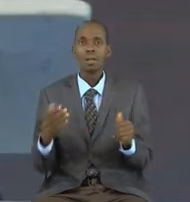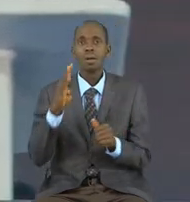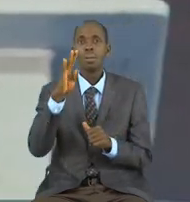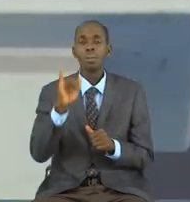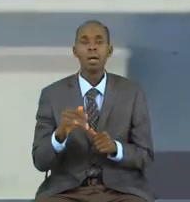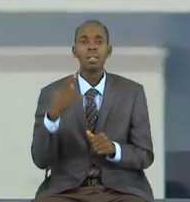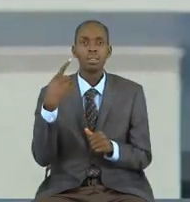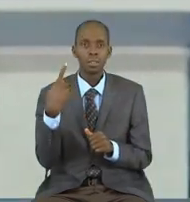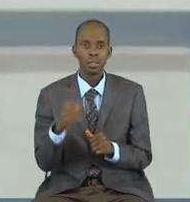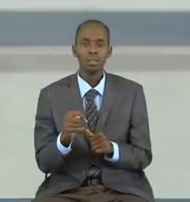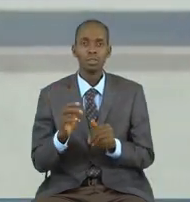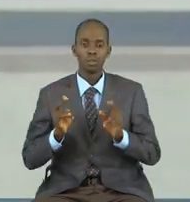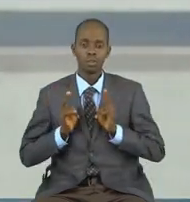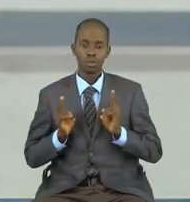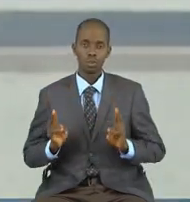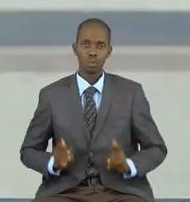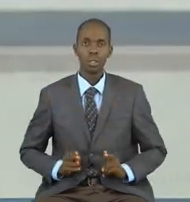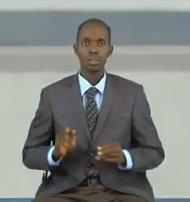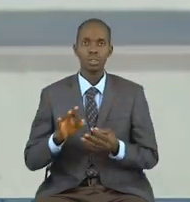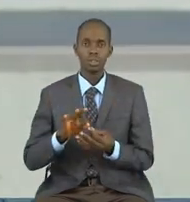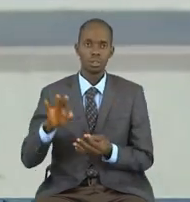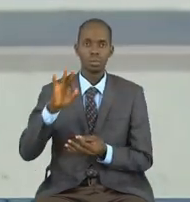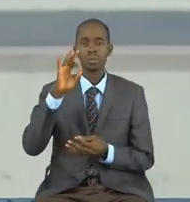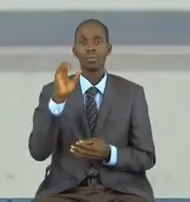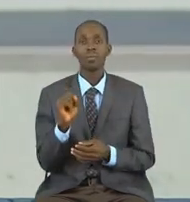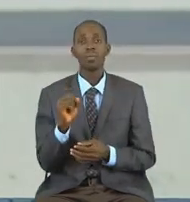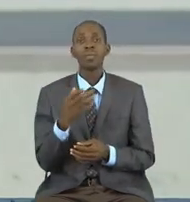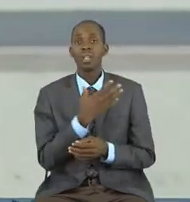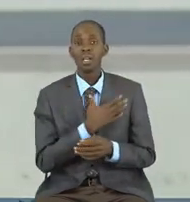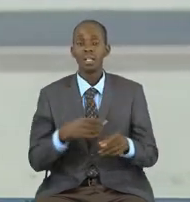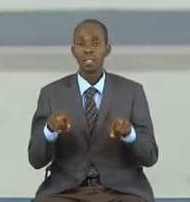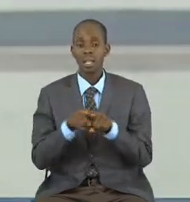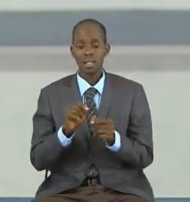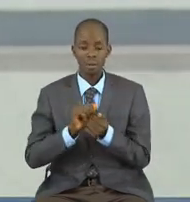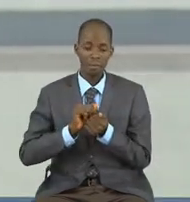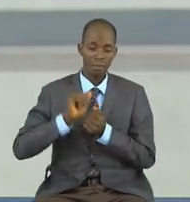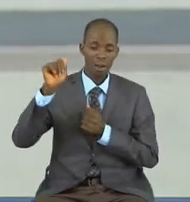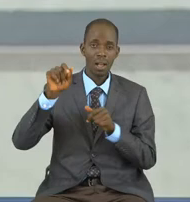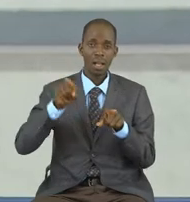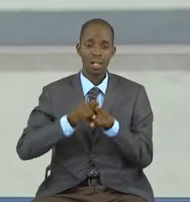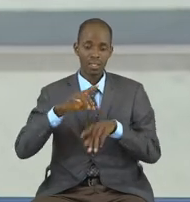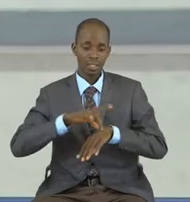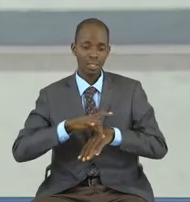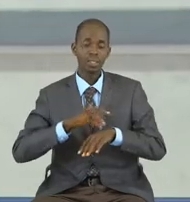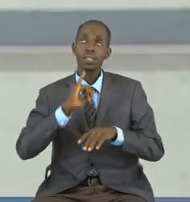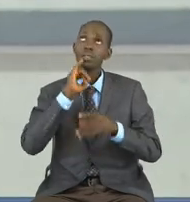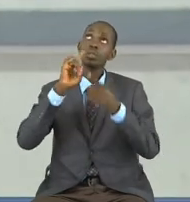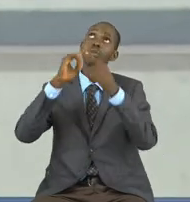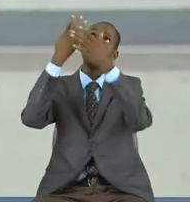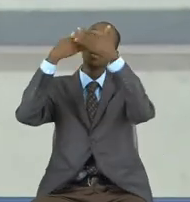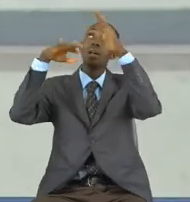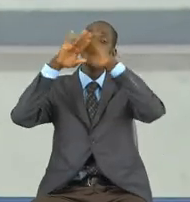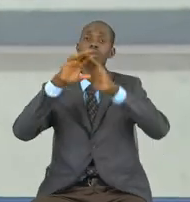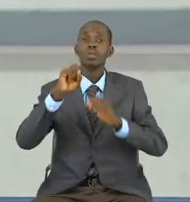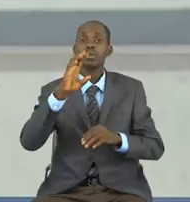human spirit. And as far as the earth is from heaven, so the human spirit